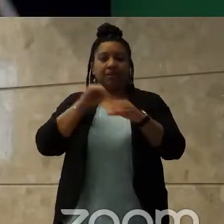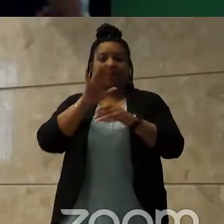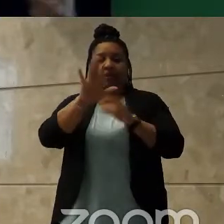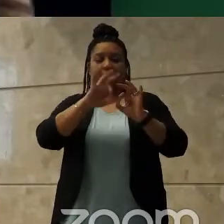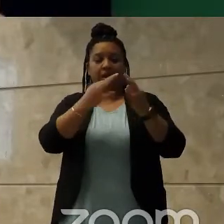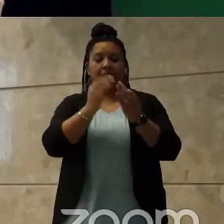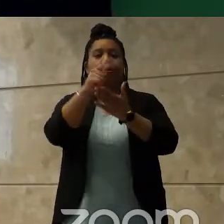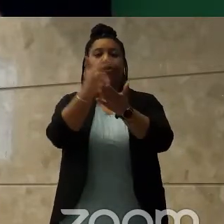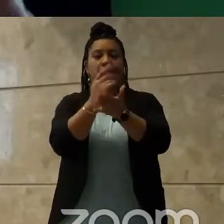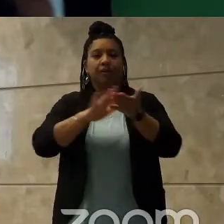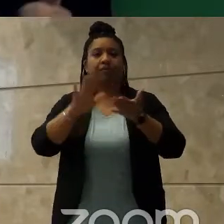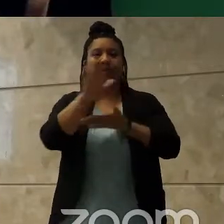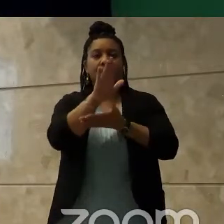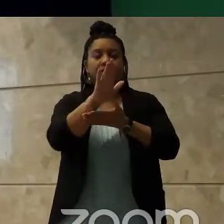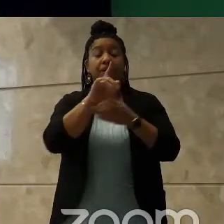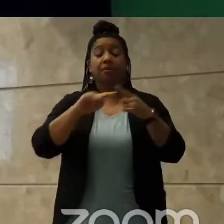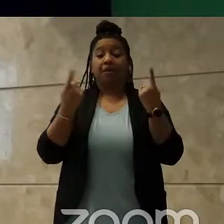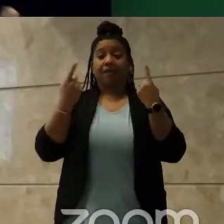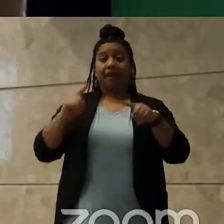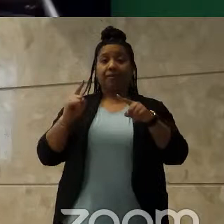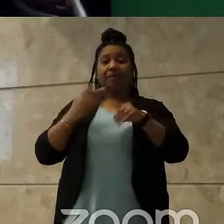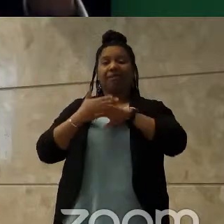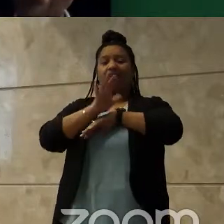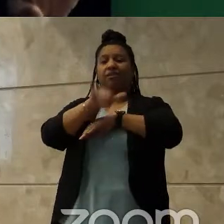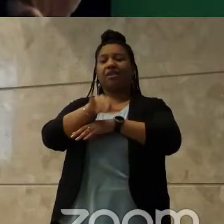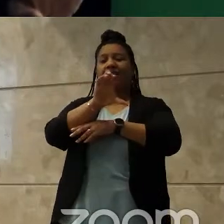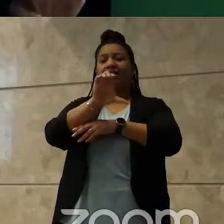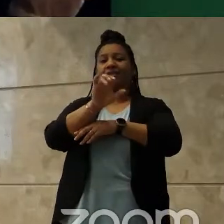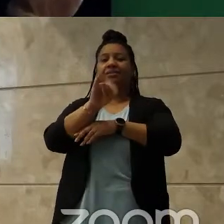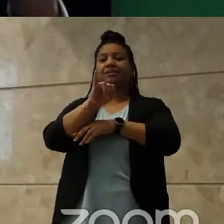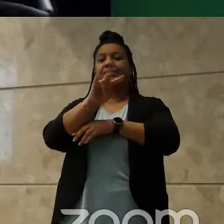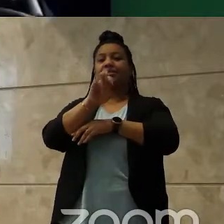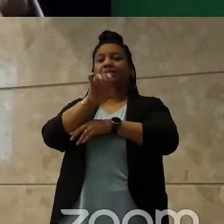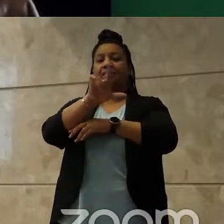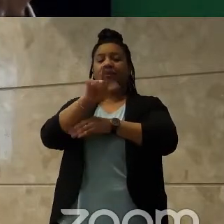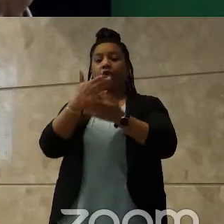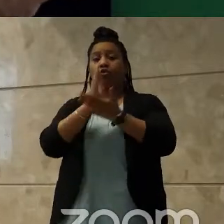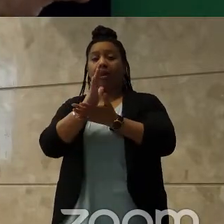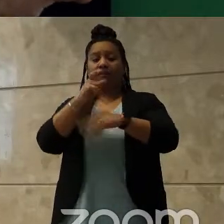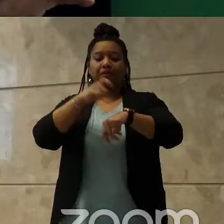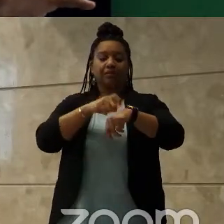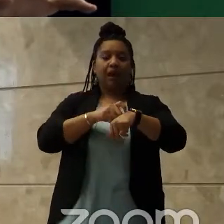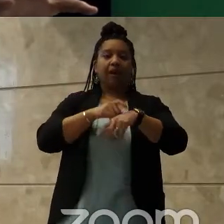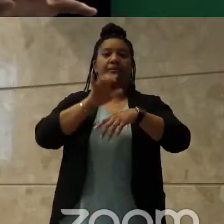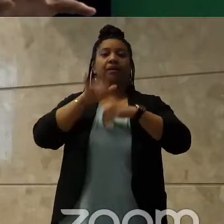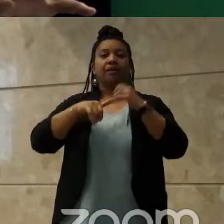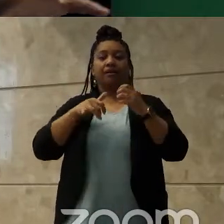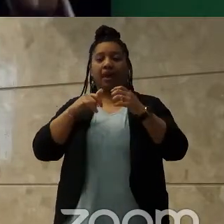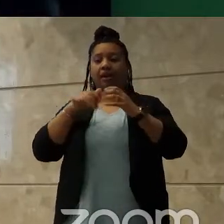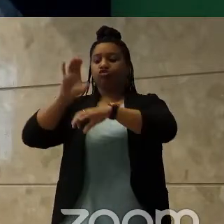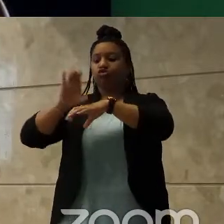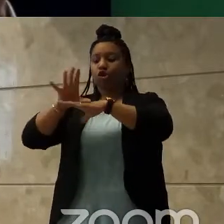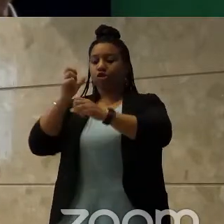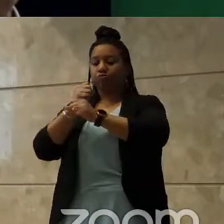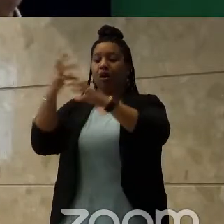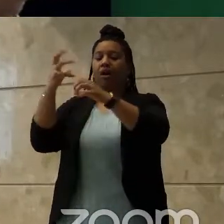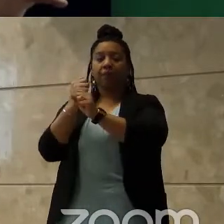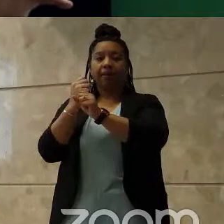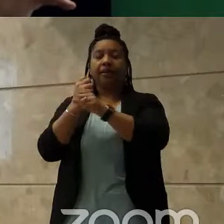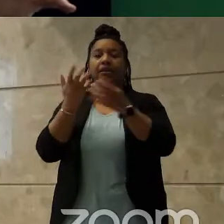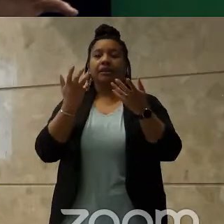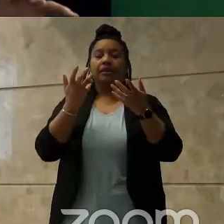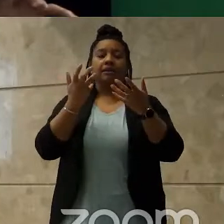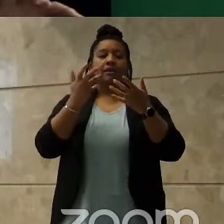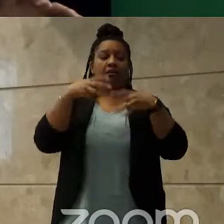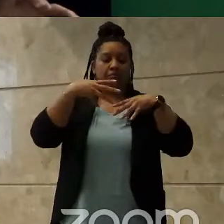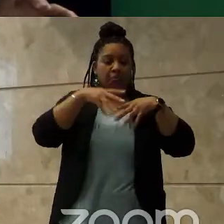But what had happened after that civil rights, after that period, and after that bombing of the church, and after the